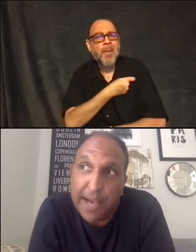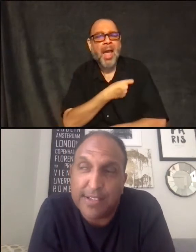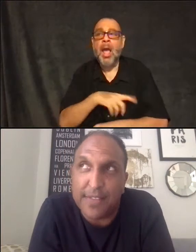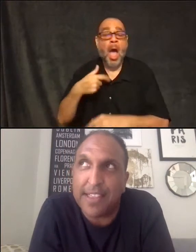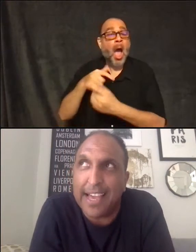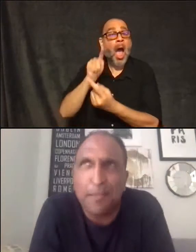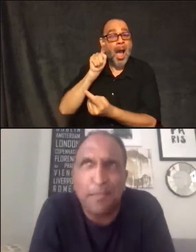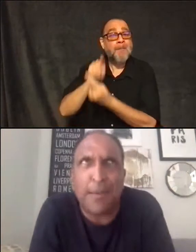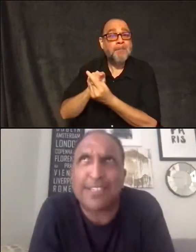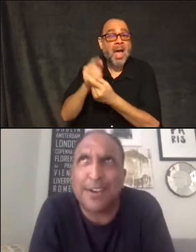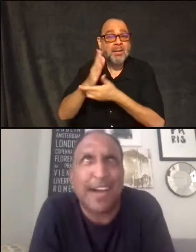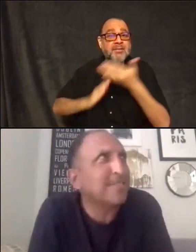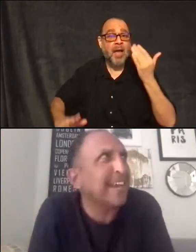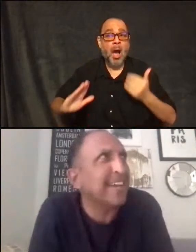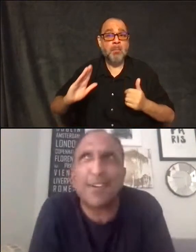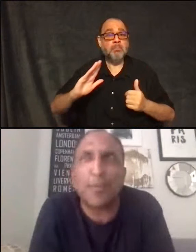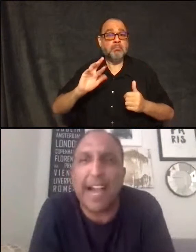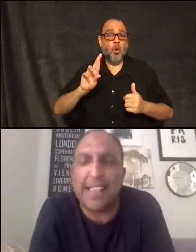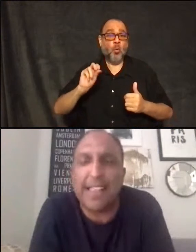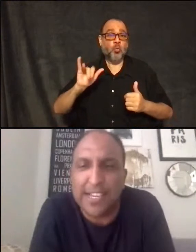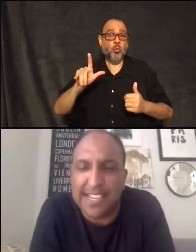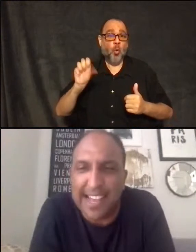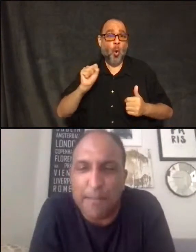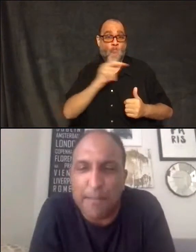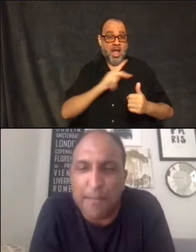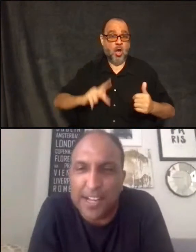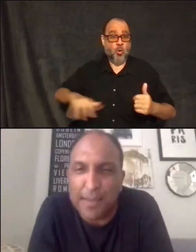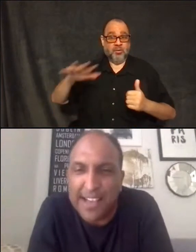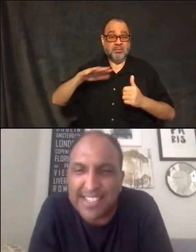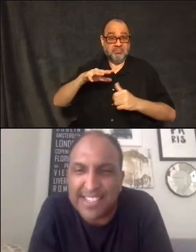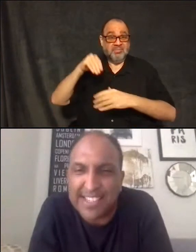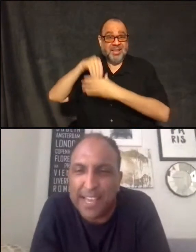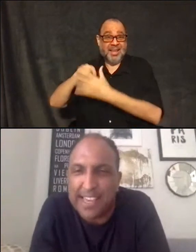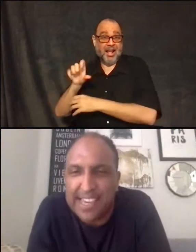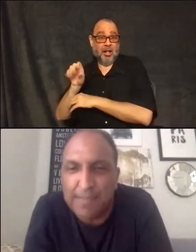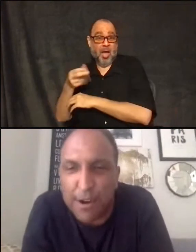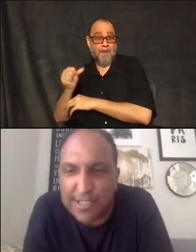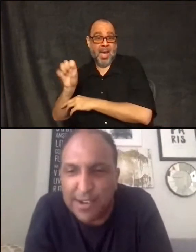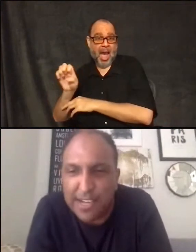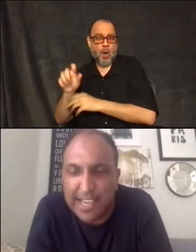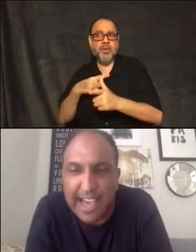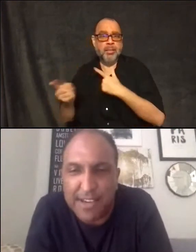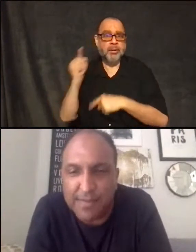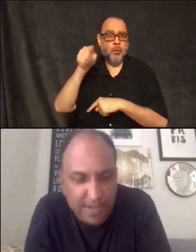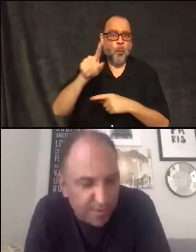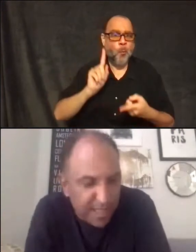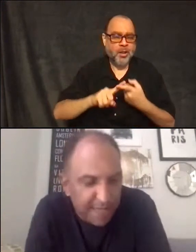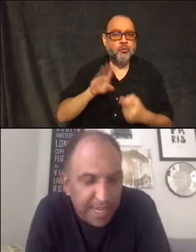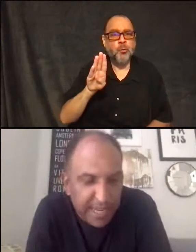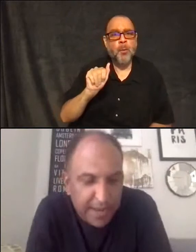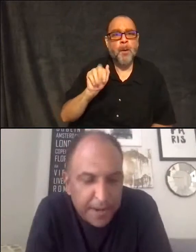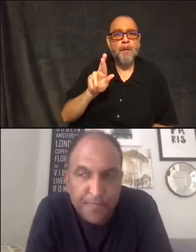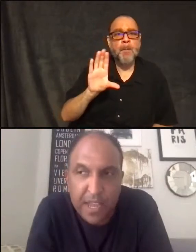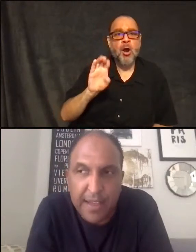in Clubhouse. So I think like being in Barcelona, I was like, oh my God, this is crazy. Like I met you in Clubhouse, and now I'm like in Barcelona, like having a